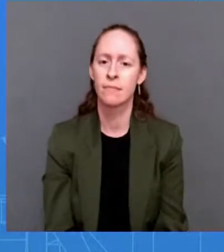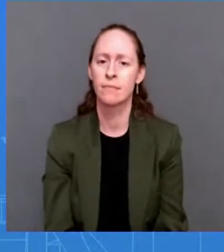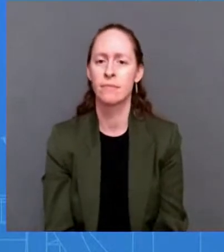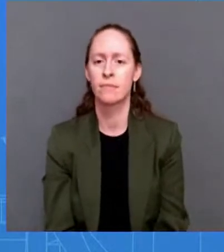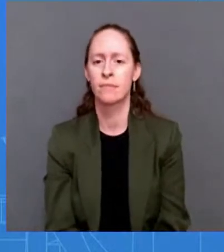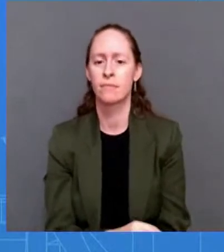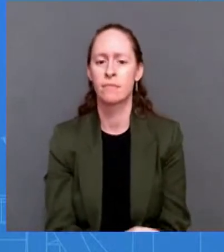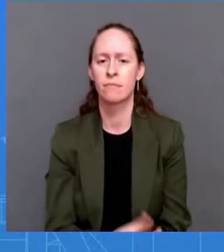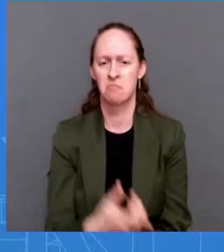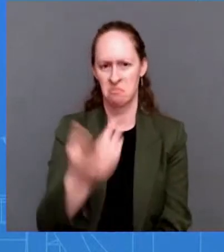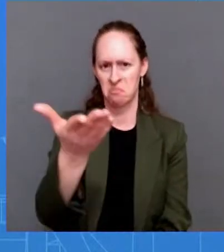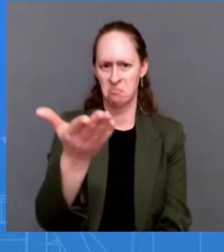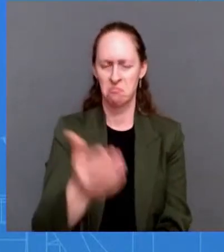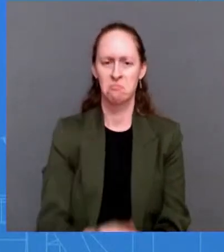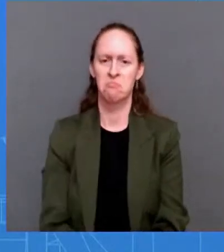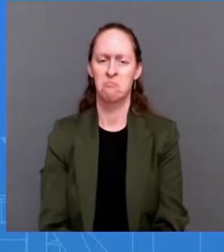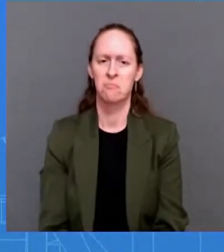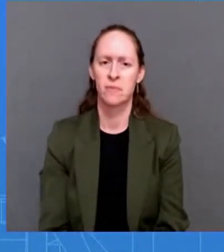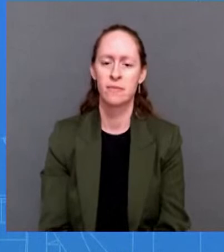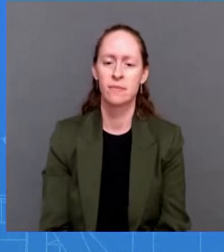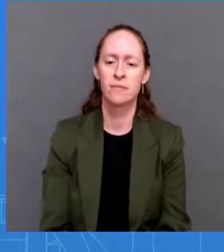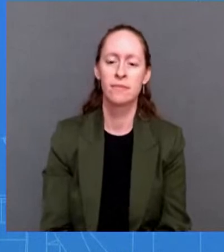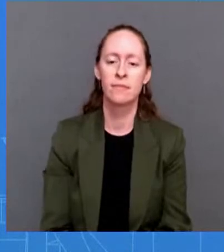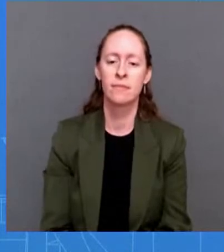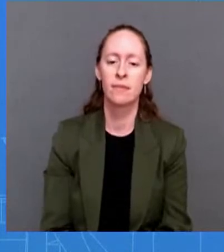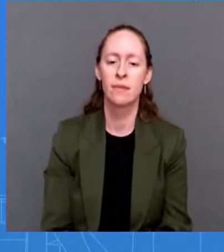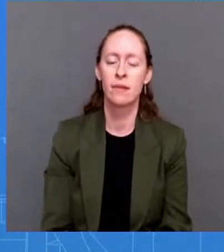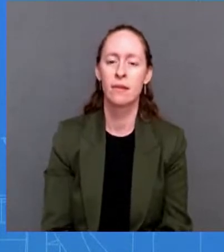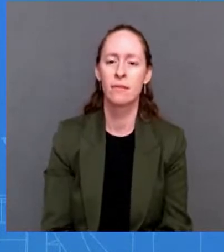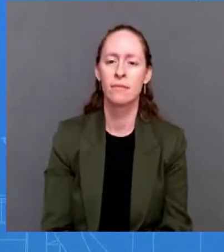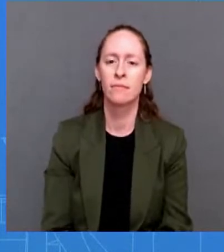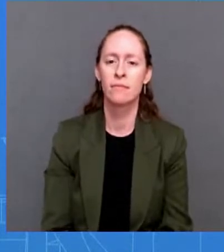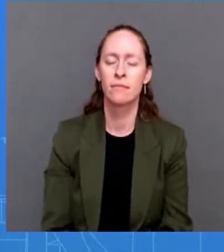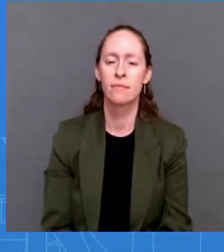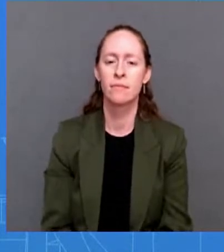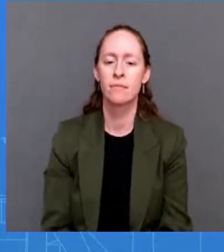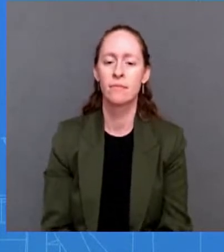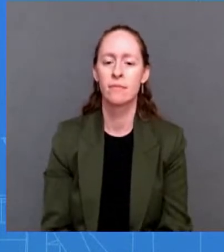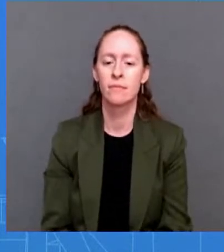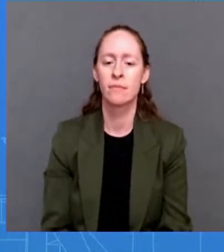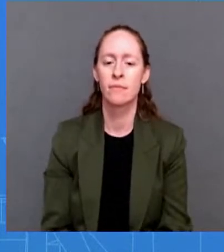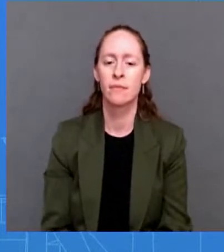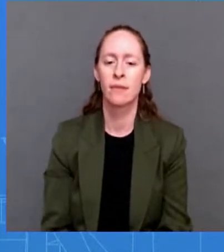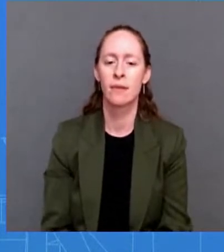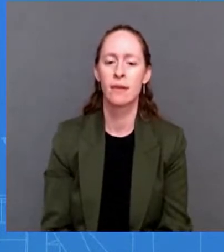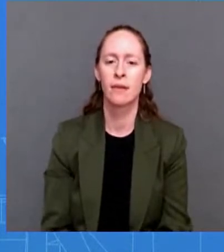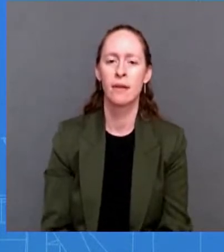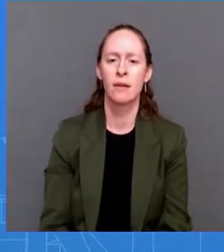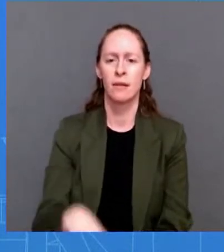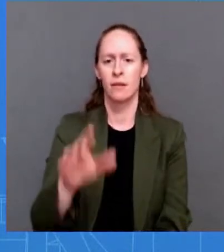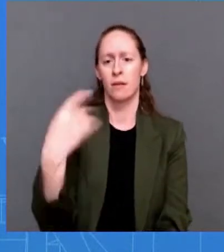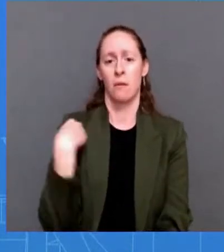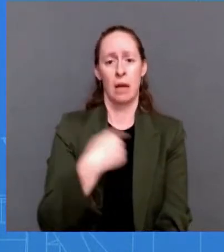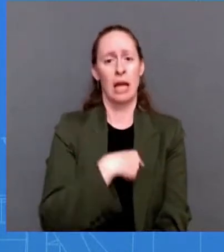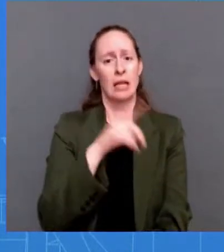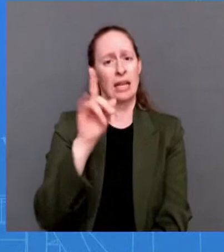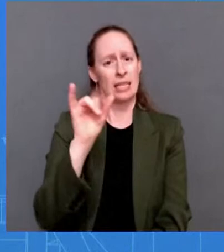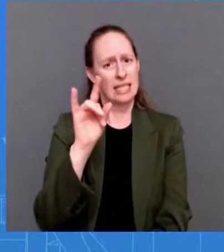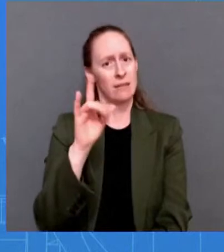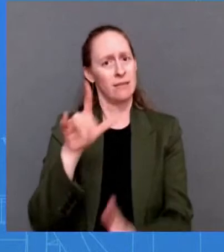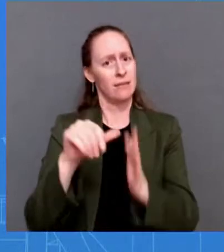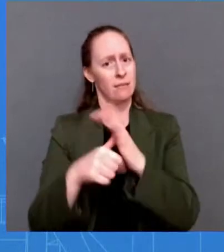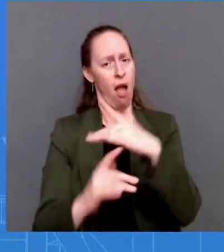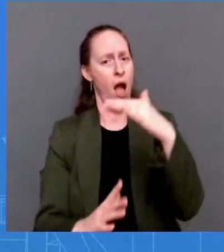Yeah, great. Thank you for that question. So we have said that these vials may contain up to 5 doses. I do want to be clear that we recognize that not all